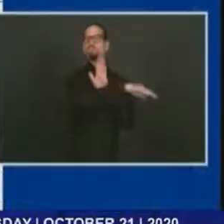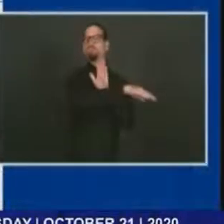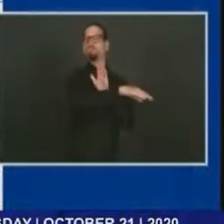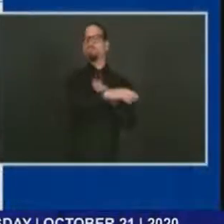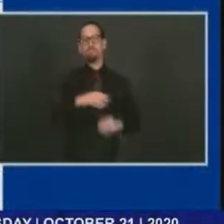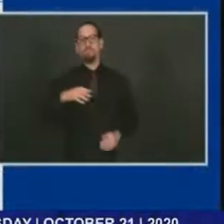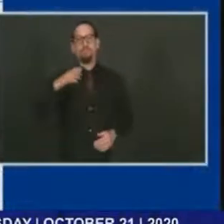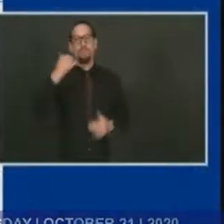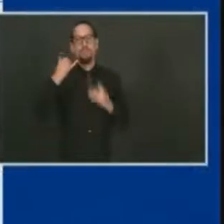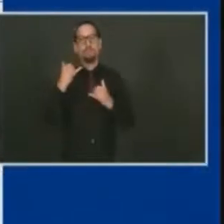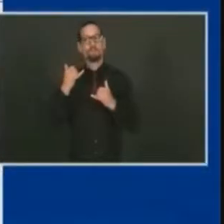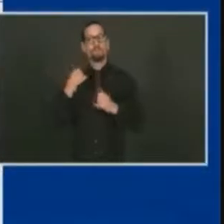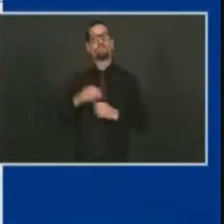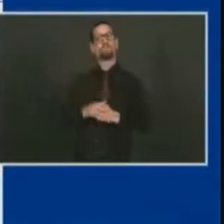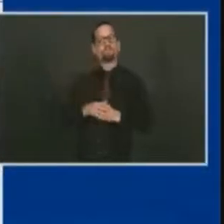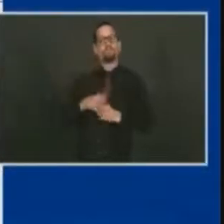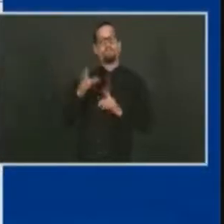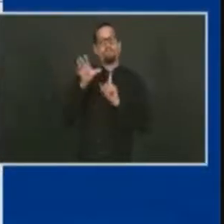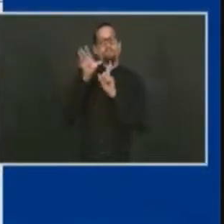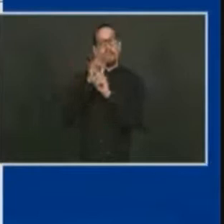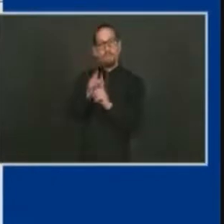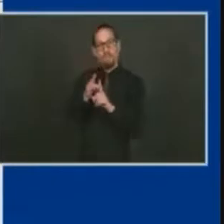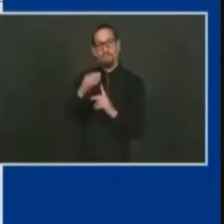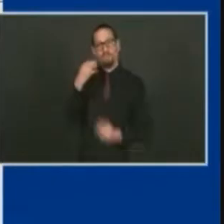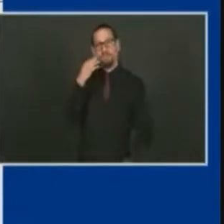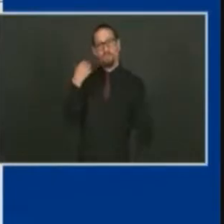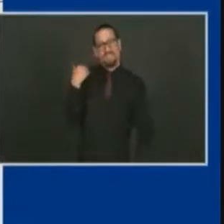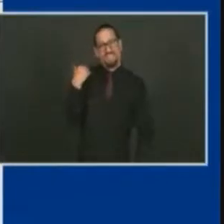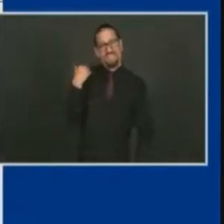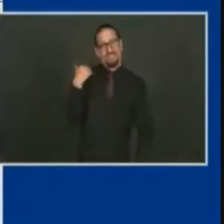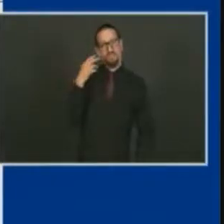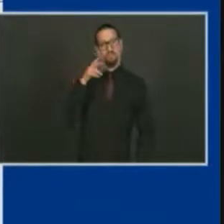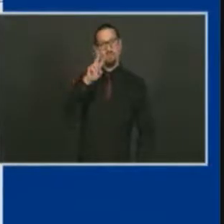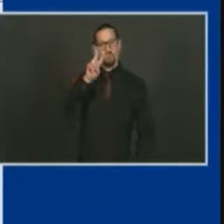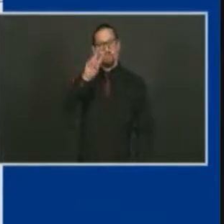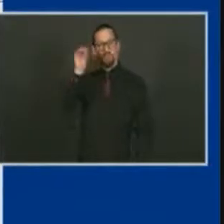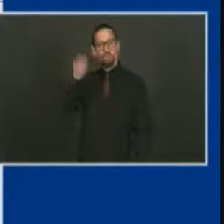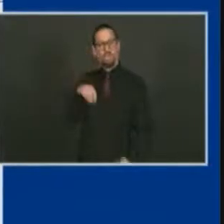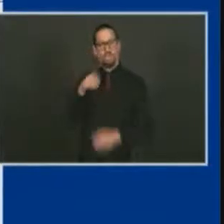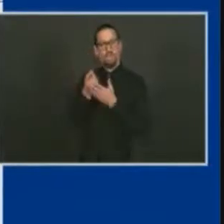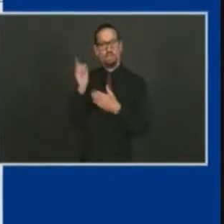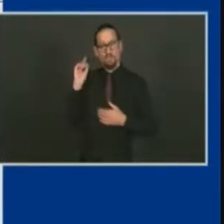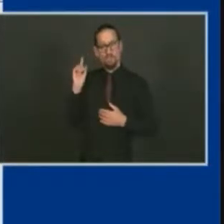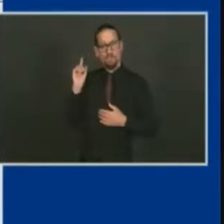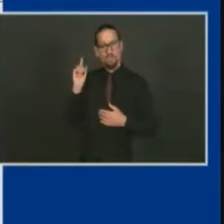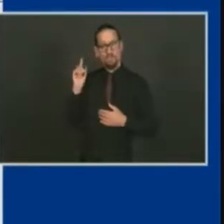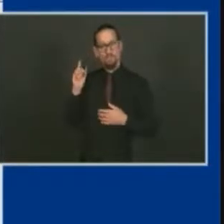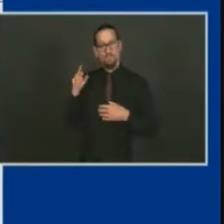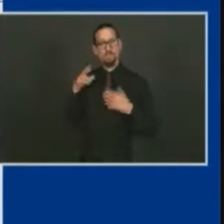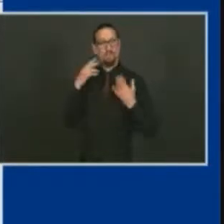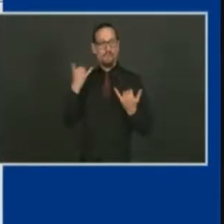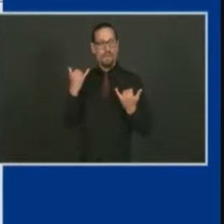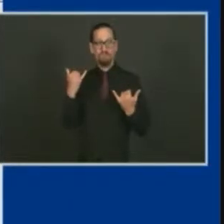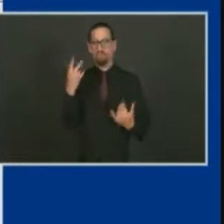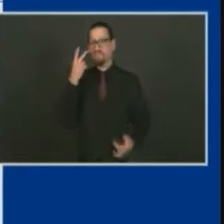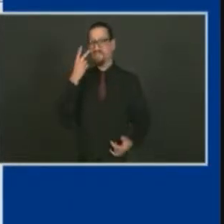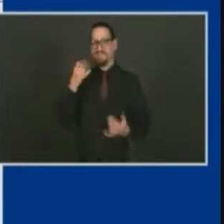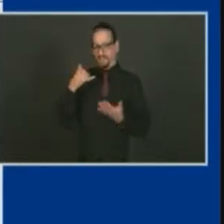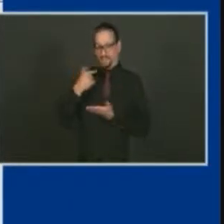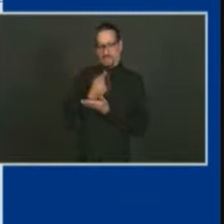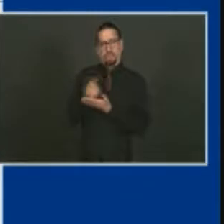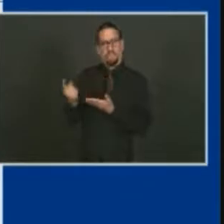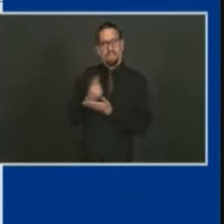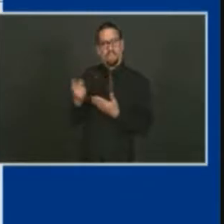2% in the week. A 2% positivity for the week is high, and it's continued to tick up week after